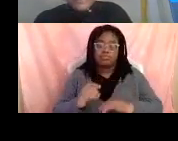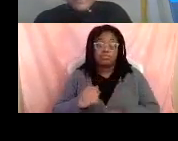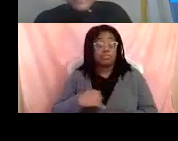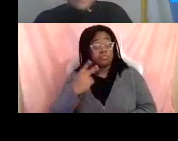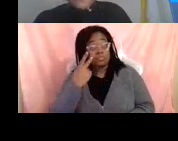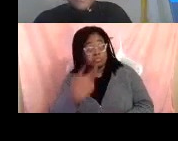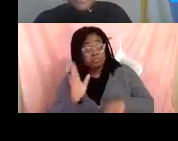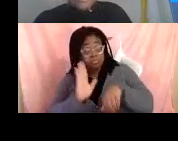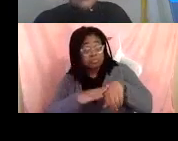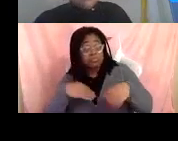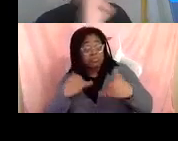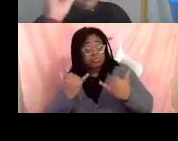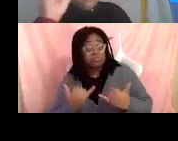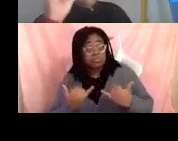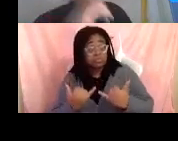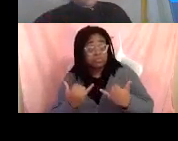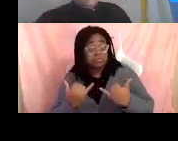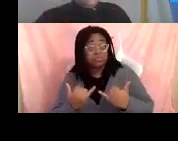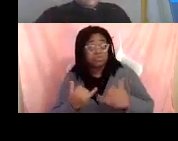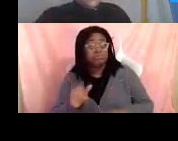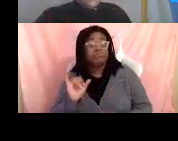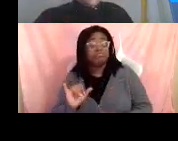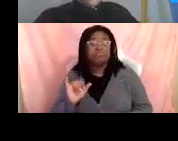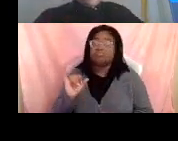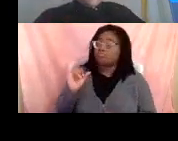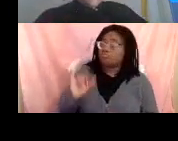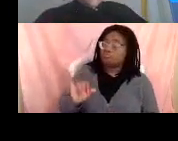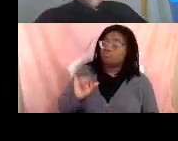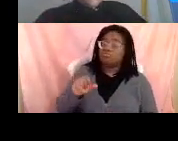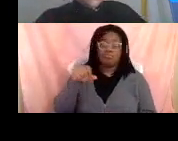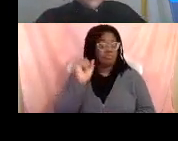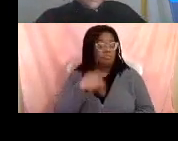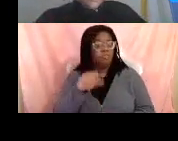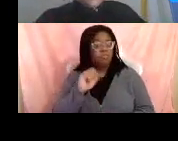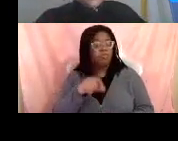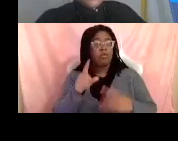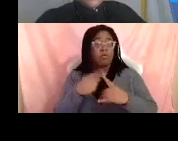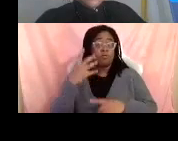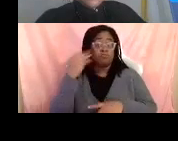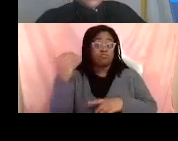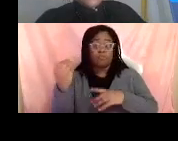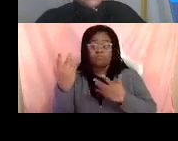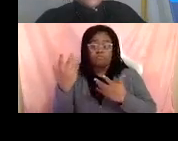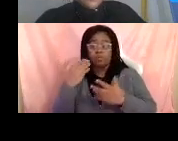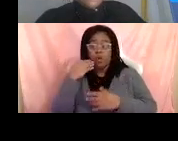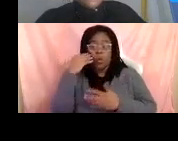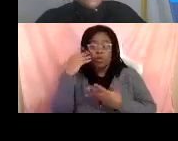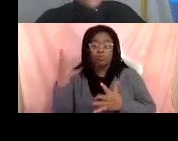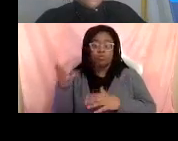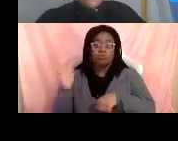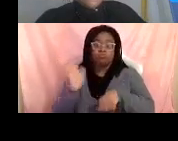Caution is present Ooh, in our daily lives. Mm. absolutely. There you walk out the door.